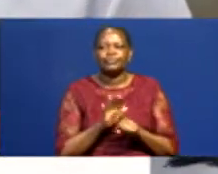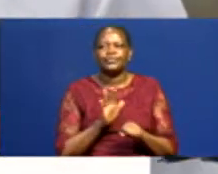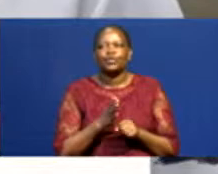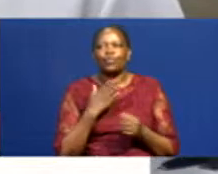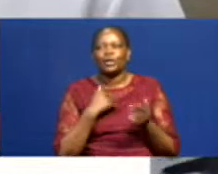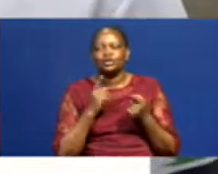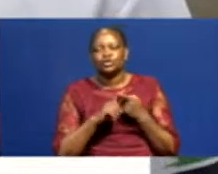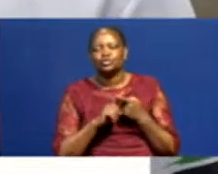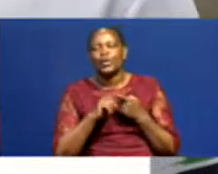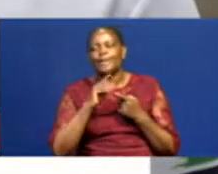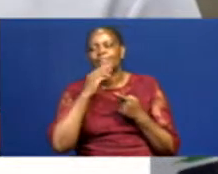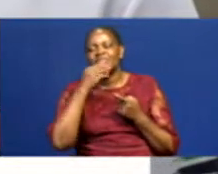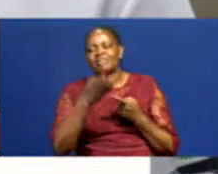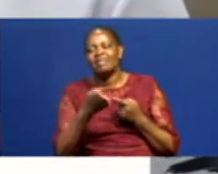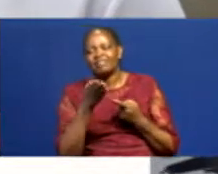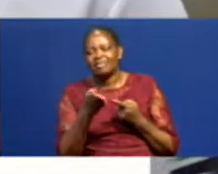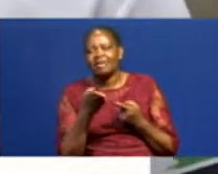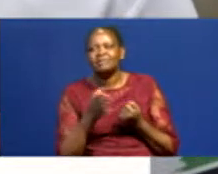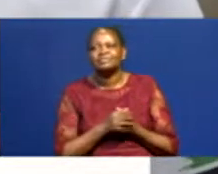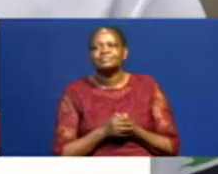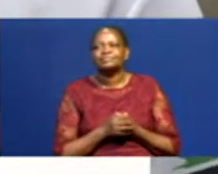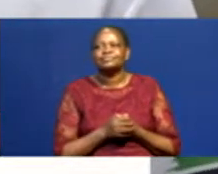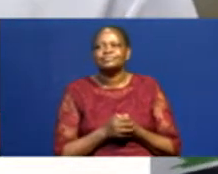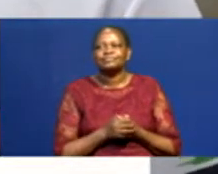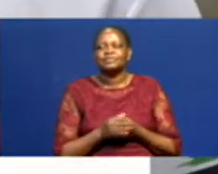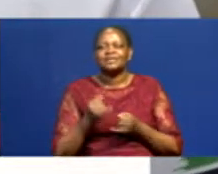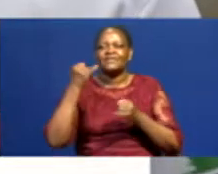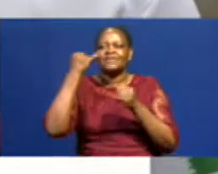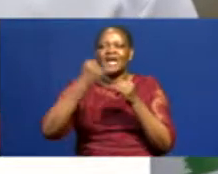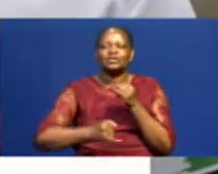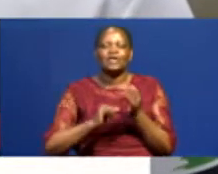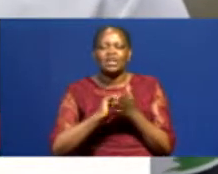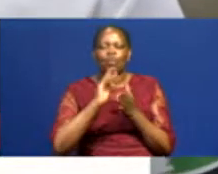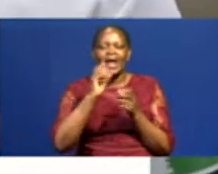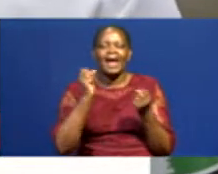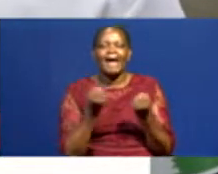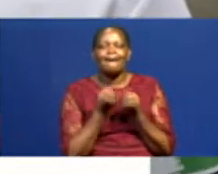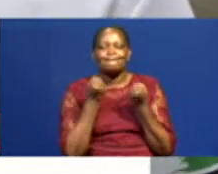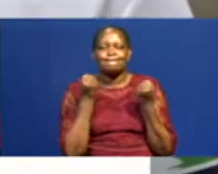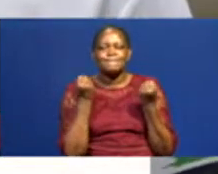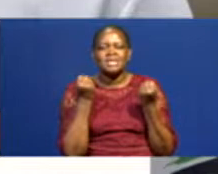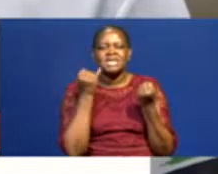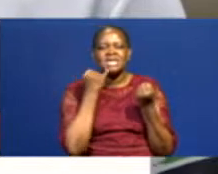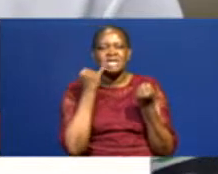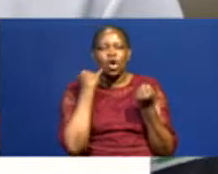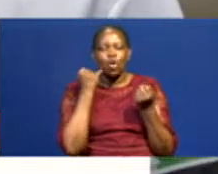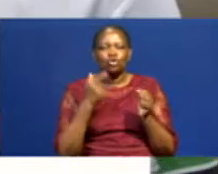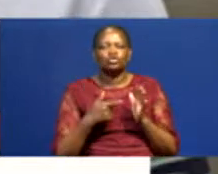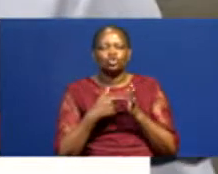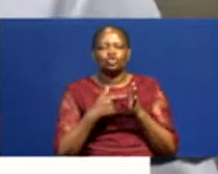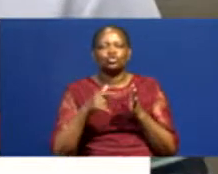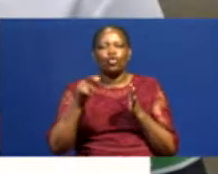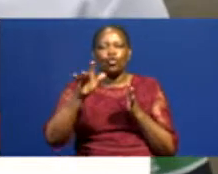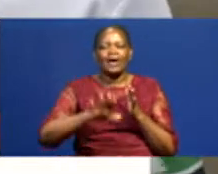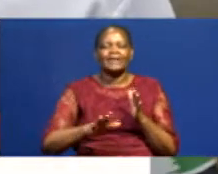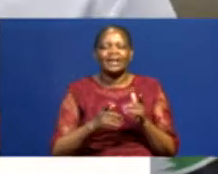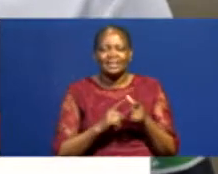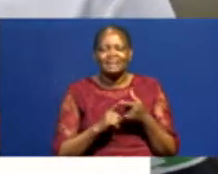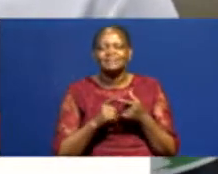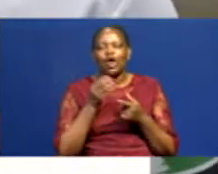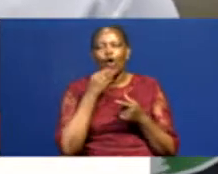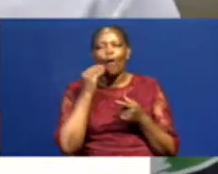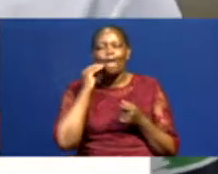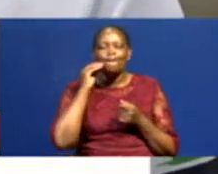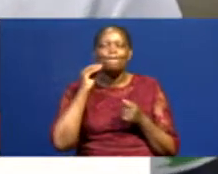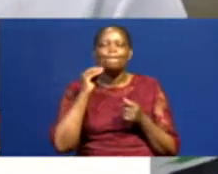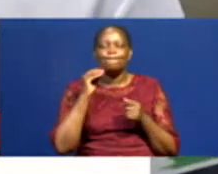sana kwa hiyo finals ambazo zitafanyika pale Nakuru Showground. Again, itakuwa home ground,